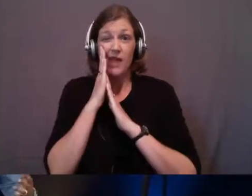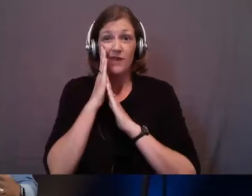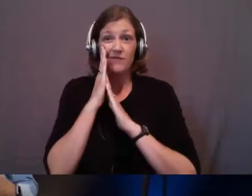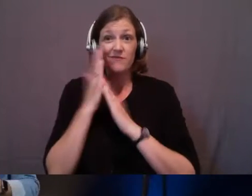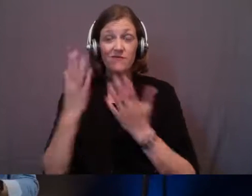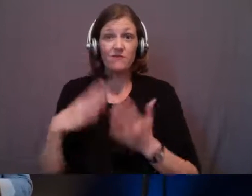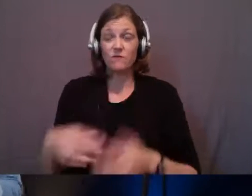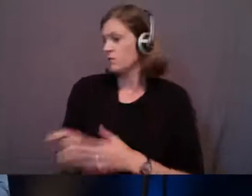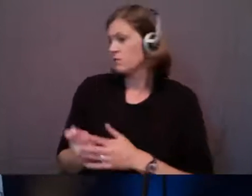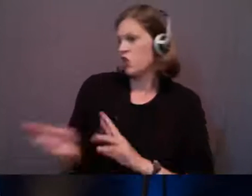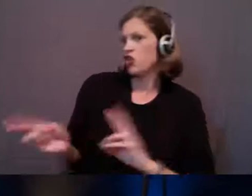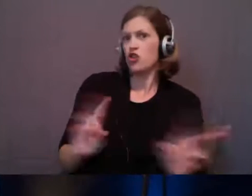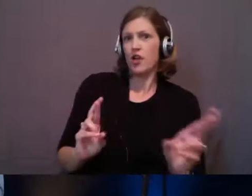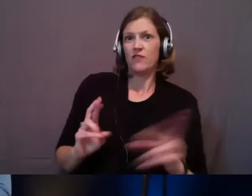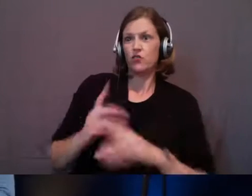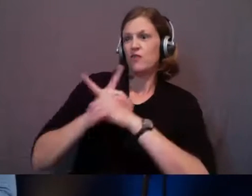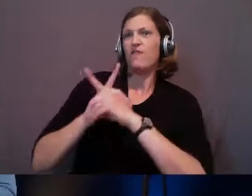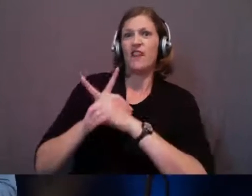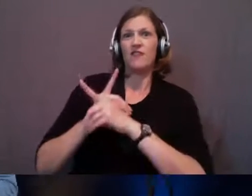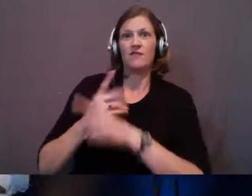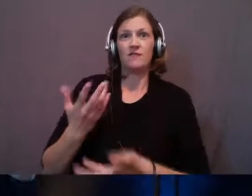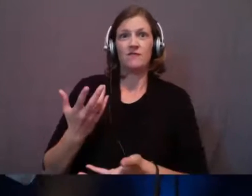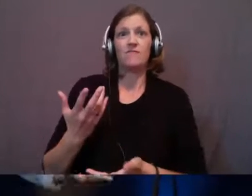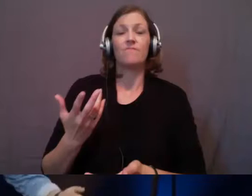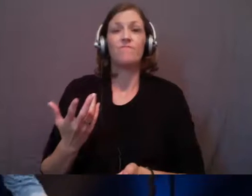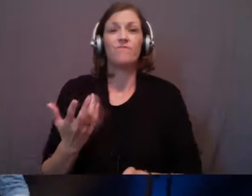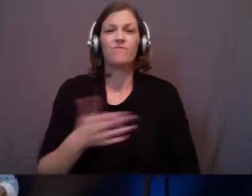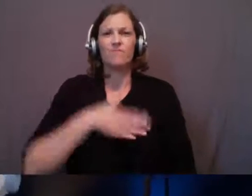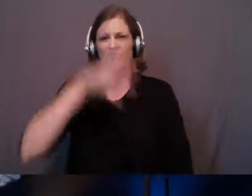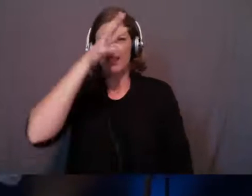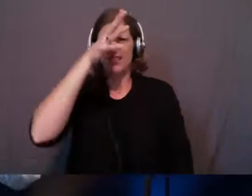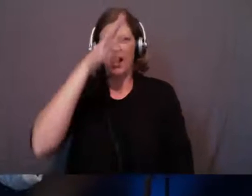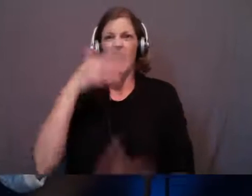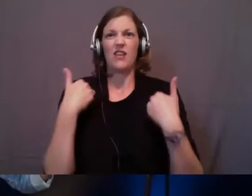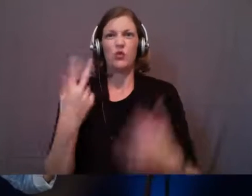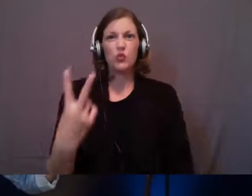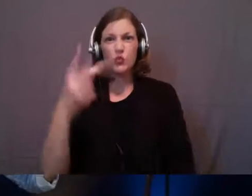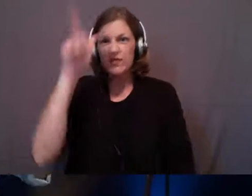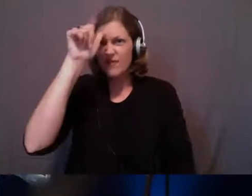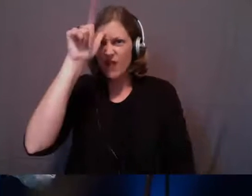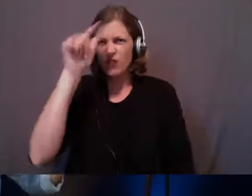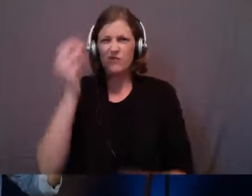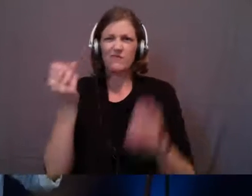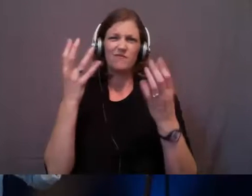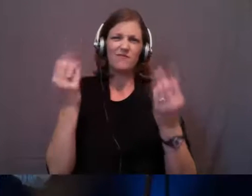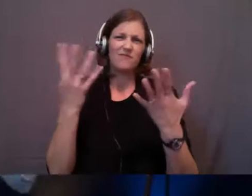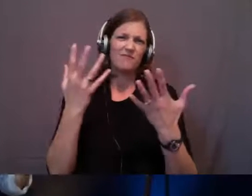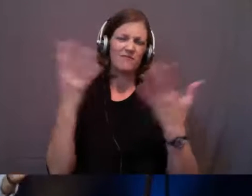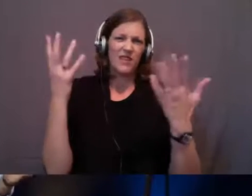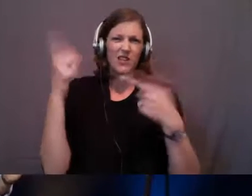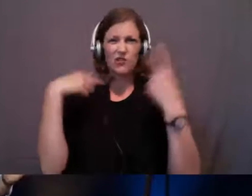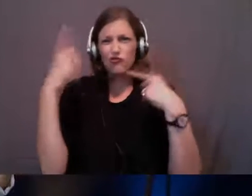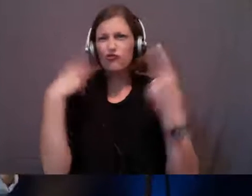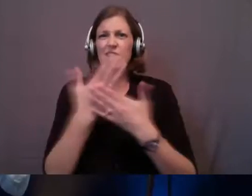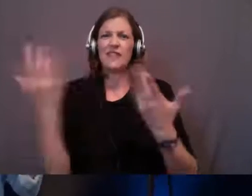how she defended my dad, her firstborn, her oldest. And my dad had 2 stepfathers, and all sorts of crazy things happened with abuse. We have all